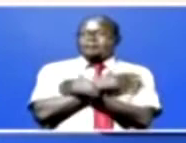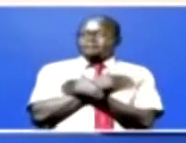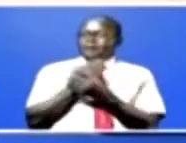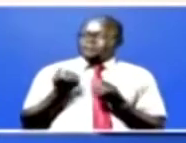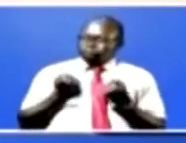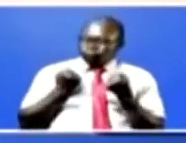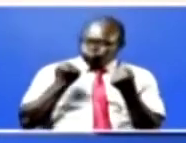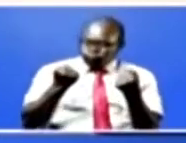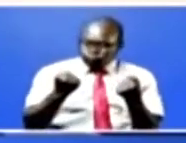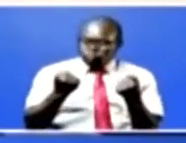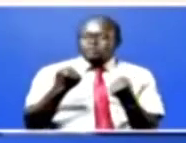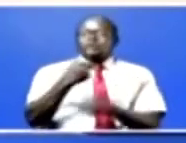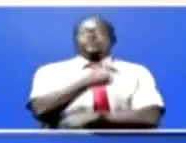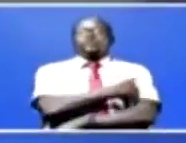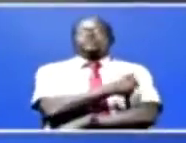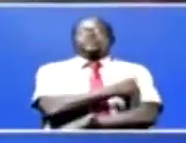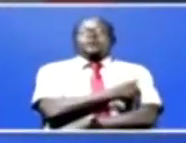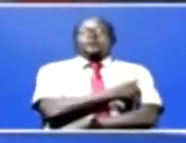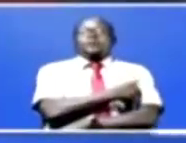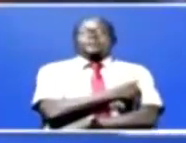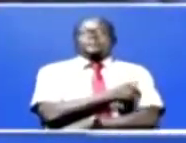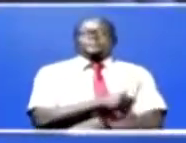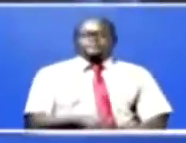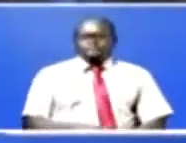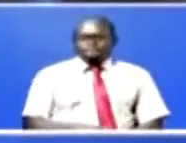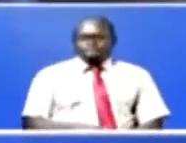na gari akampeleka hospitali patanisho.